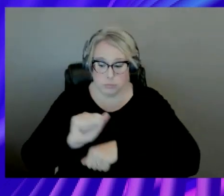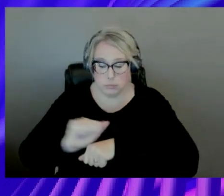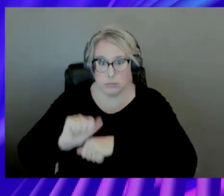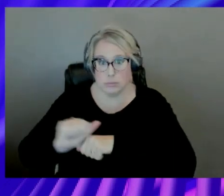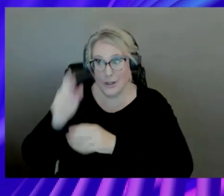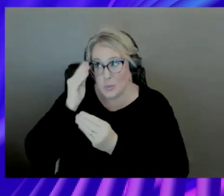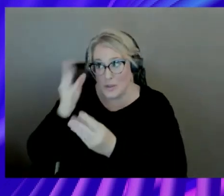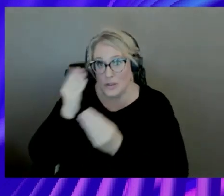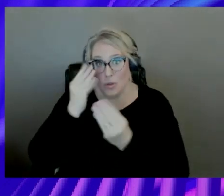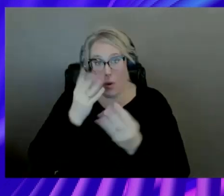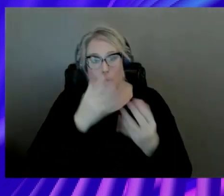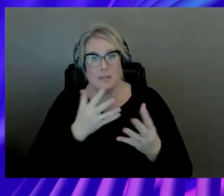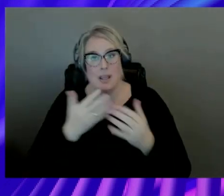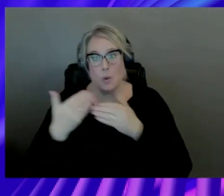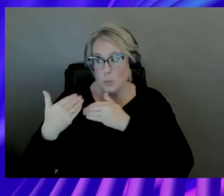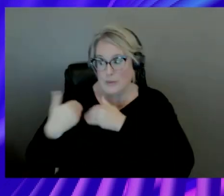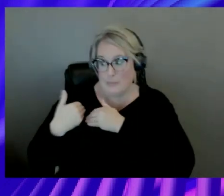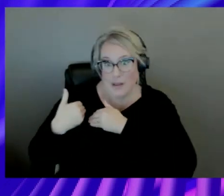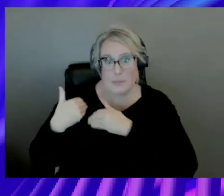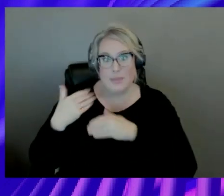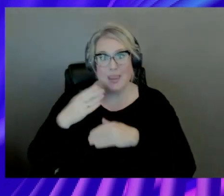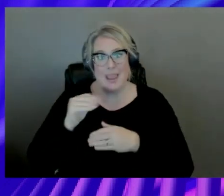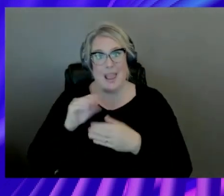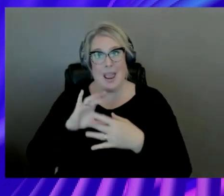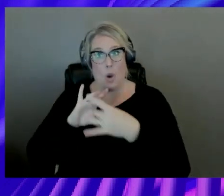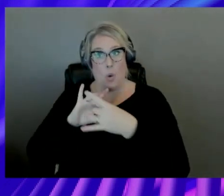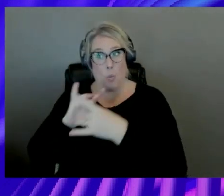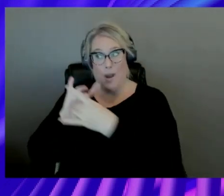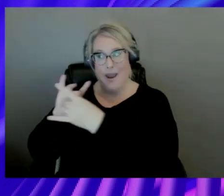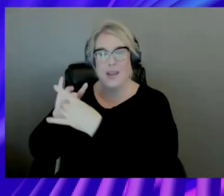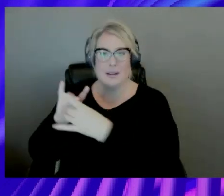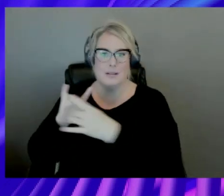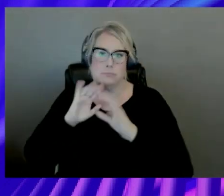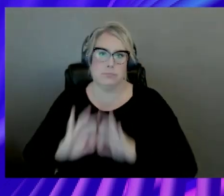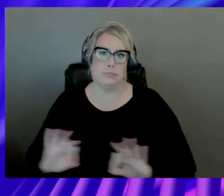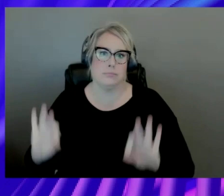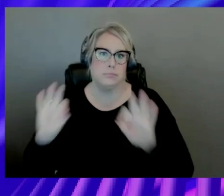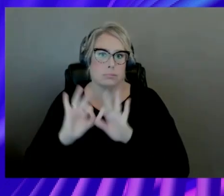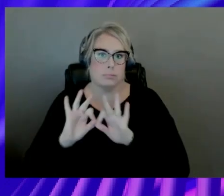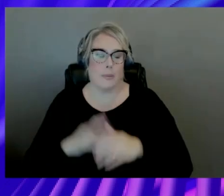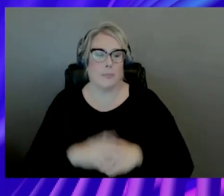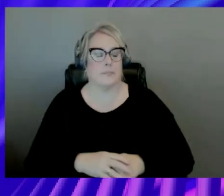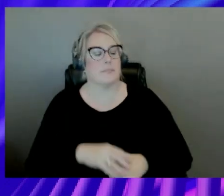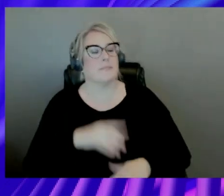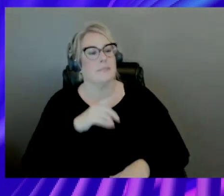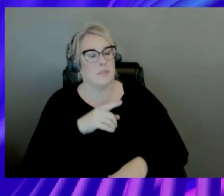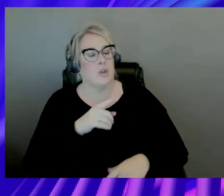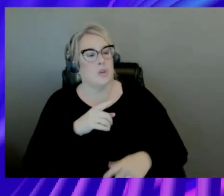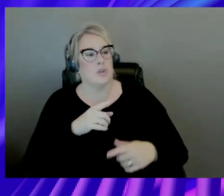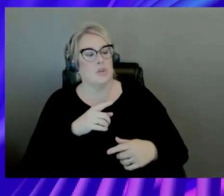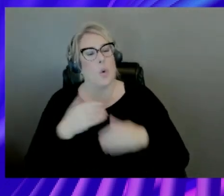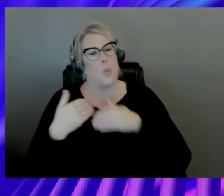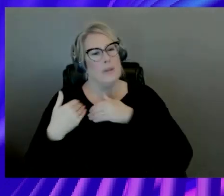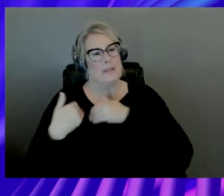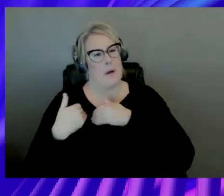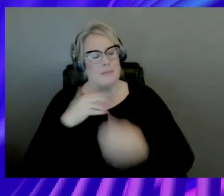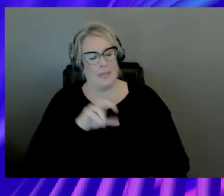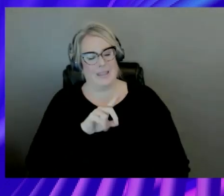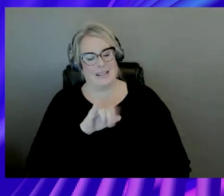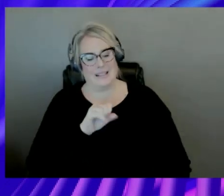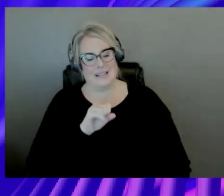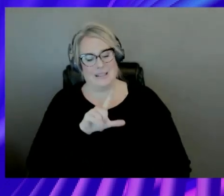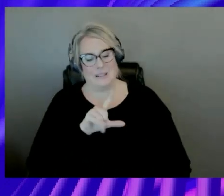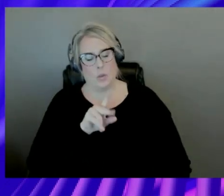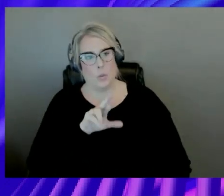and coordinated. So, okay, so you talked about responsibility disclosure, coordinated vulnerability